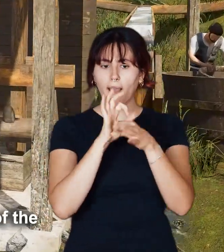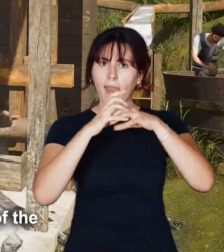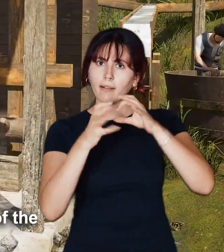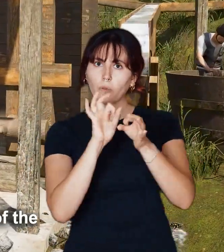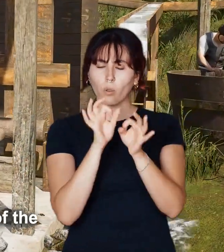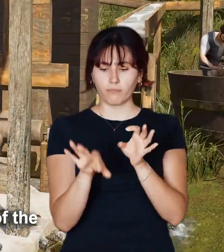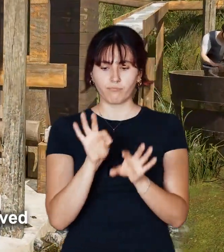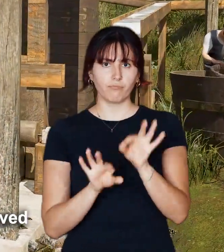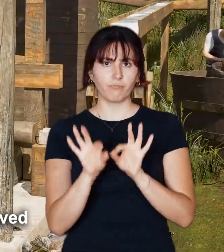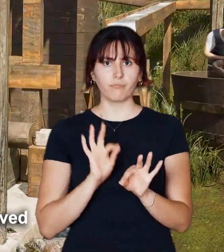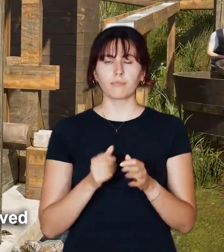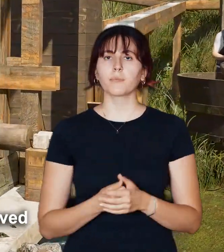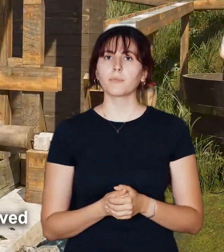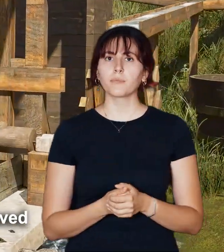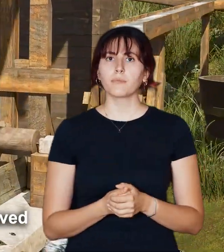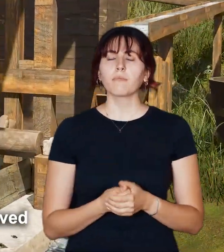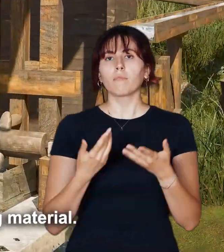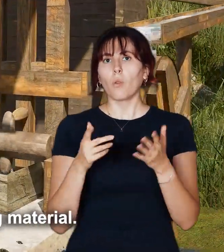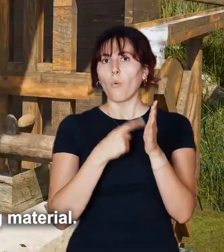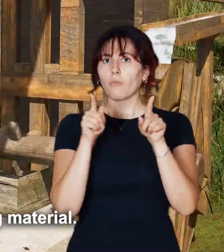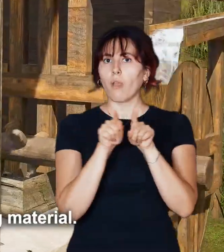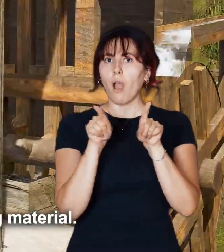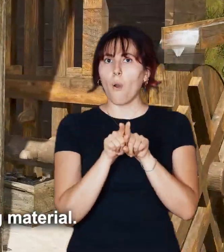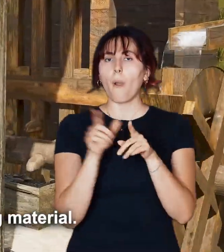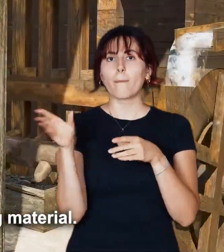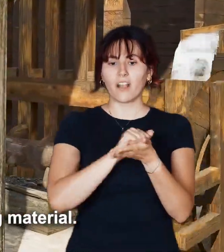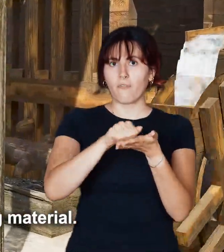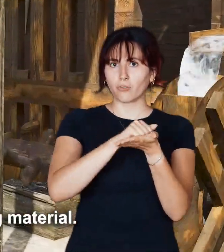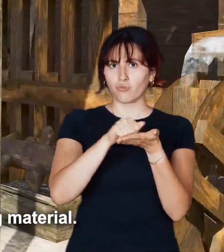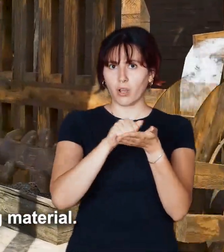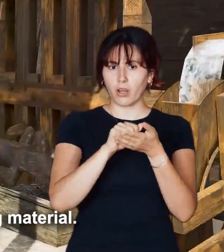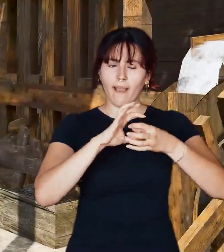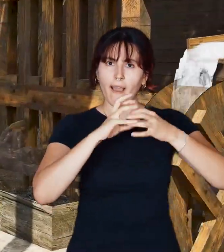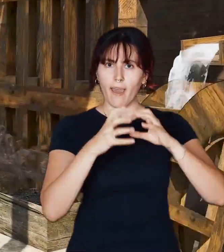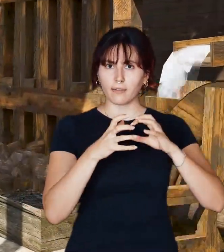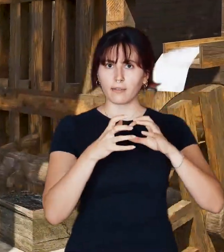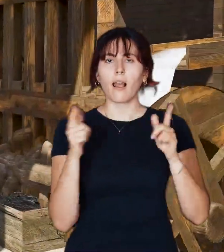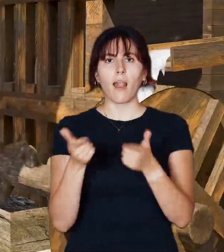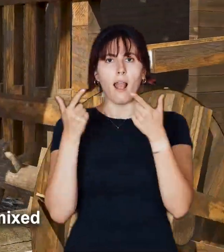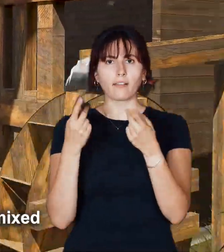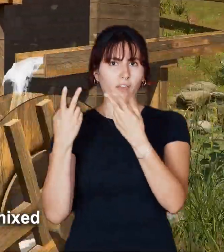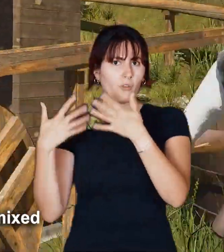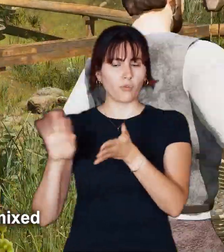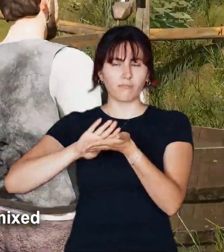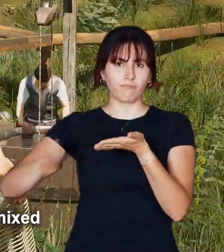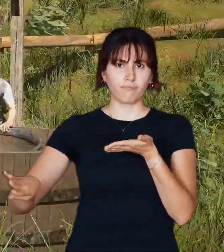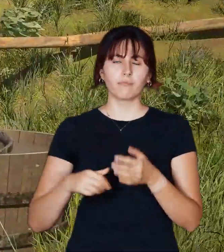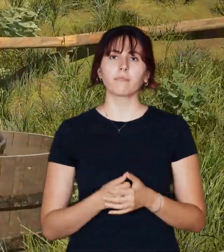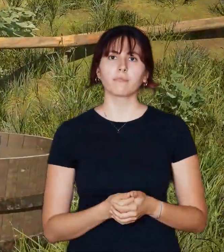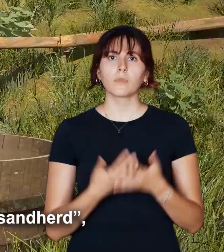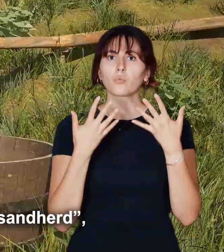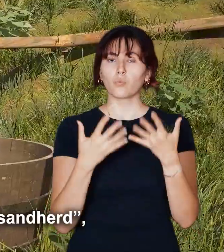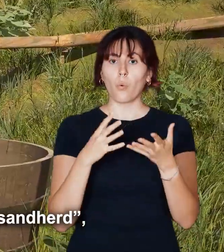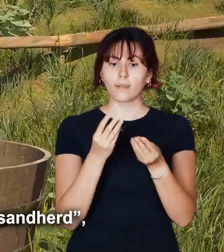However, the enrichment of the ore was essentially achieved by washing out the lighter gangue material. For this process, the crushed material was mixed with